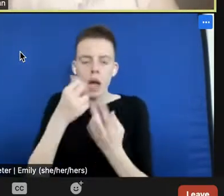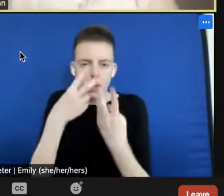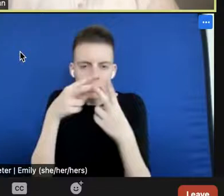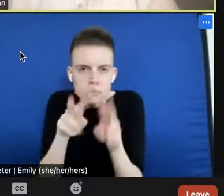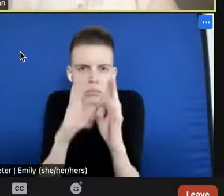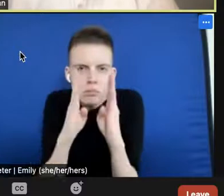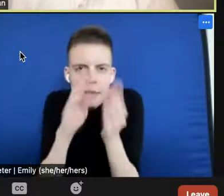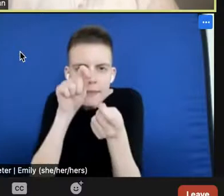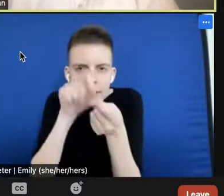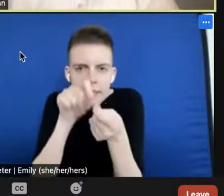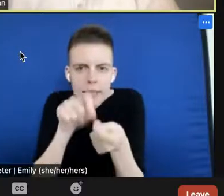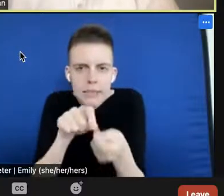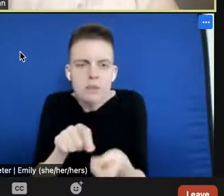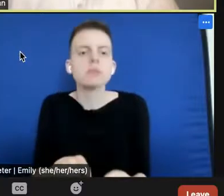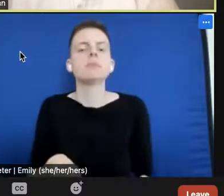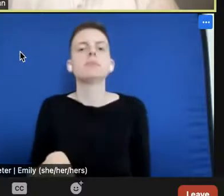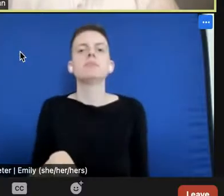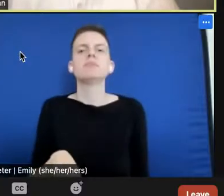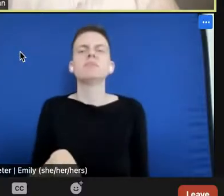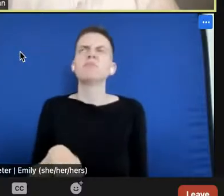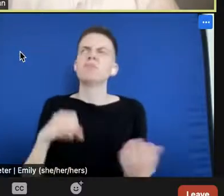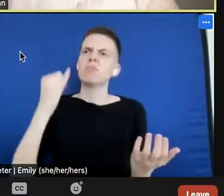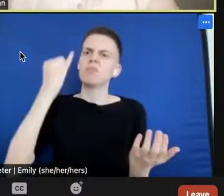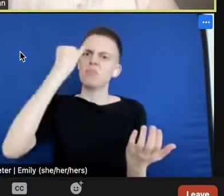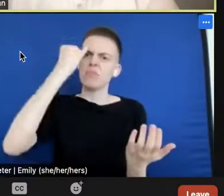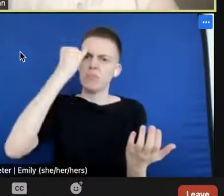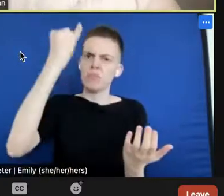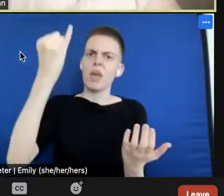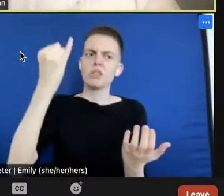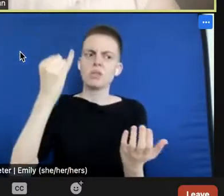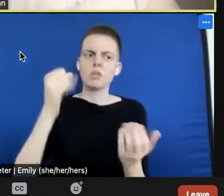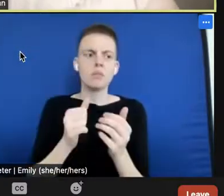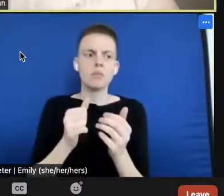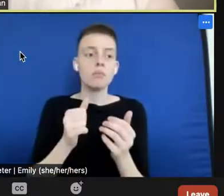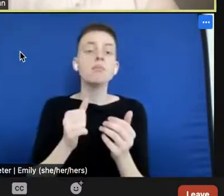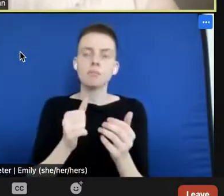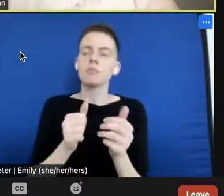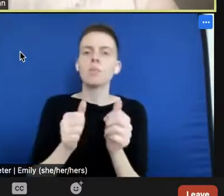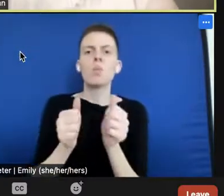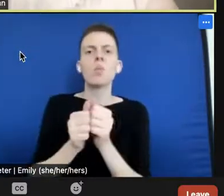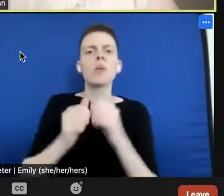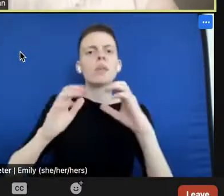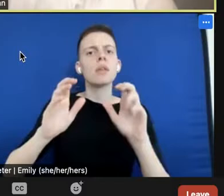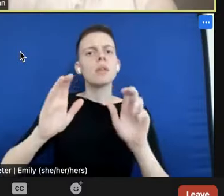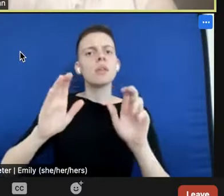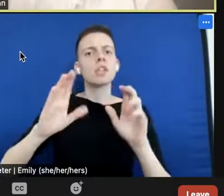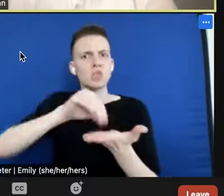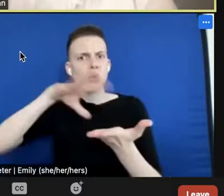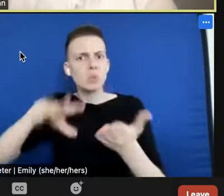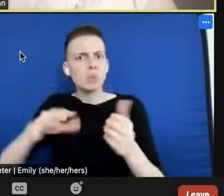much easier it would be for kids with communication systems if their symbols were something they